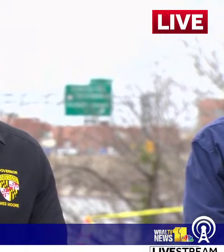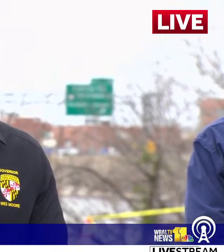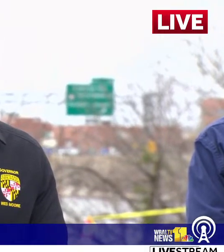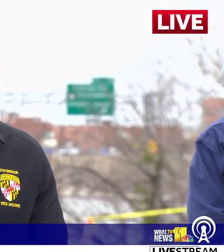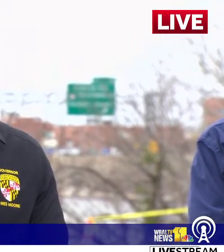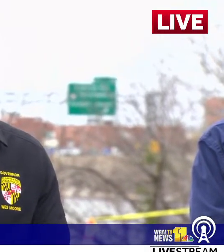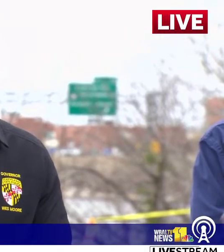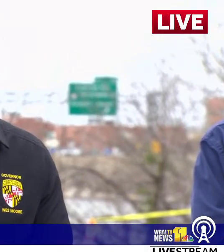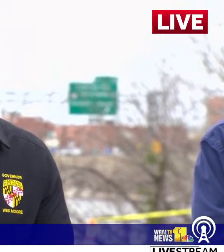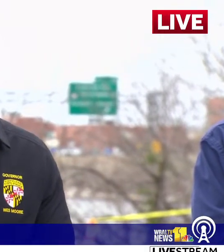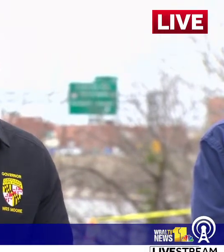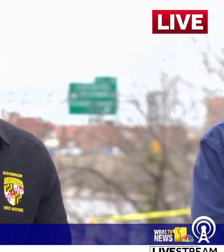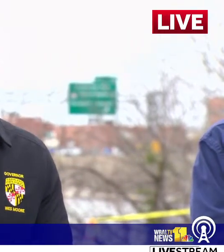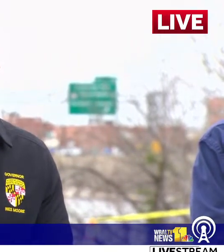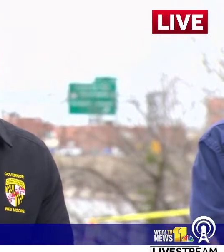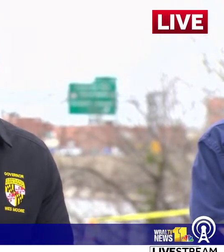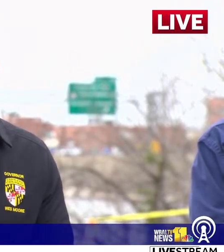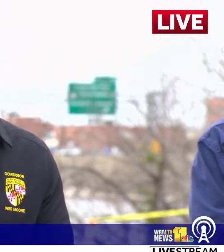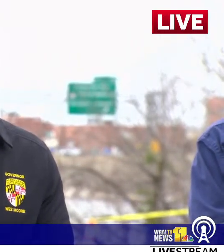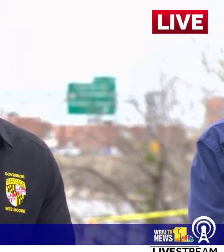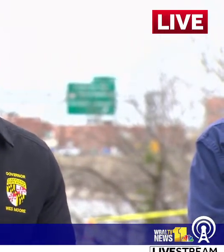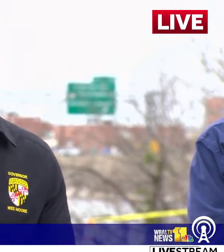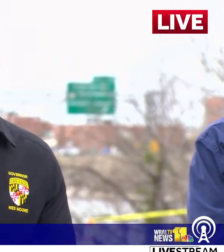Key Bridge that are in the water.